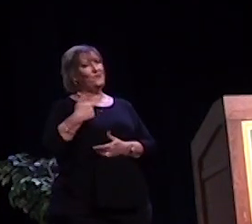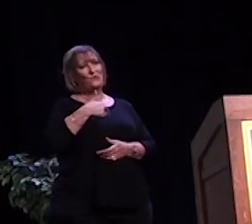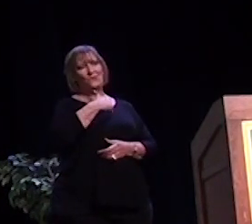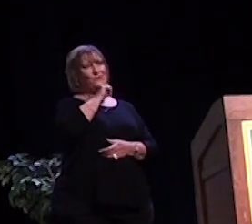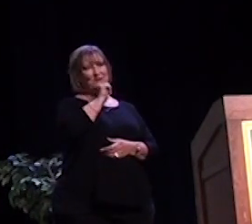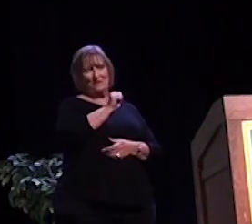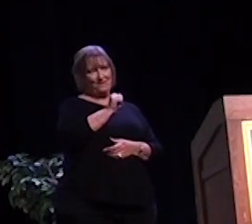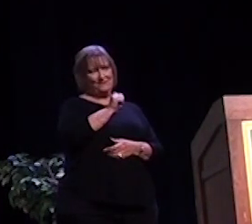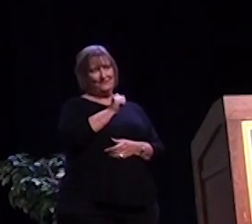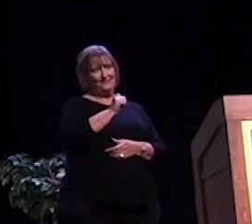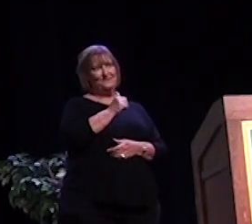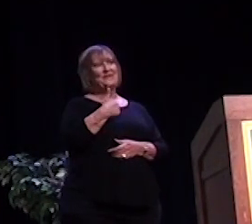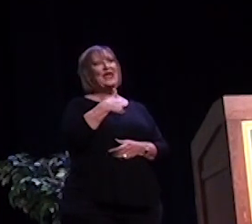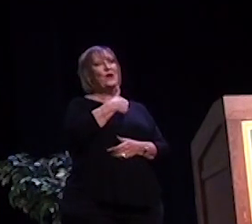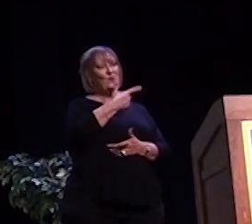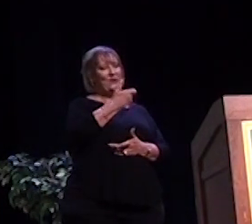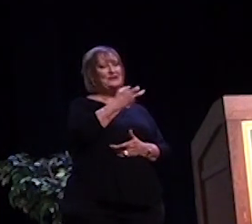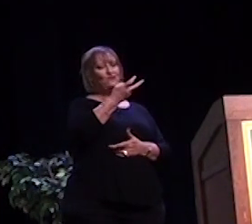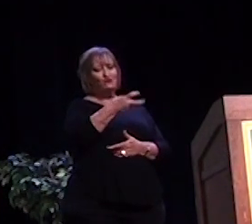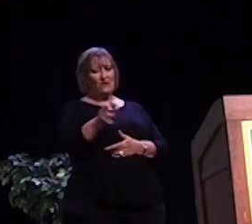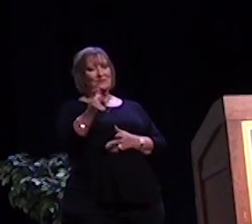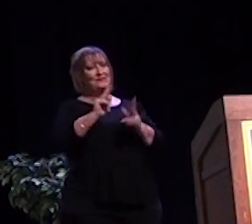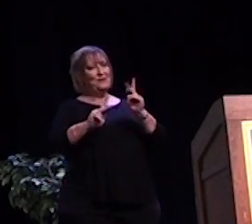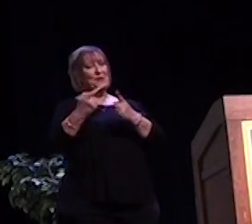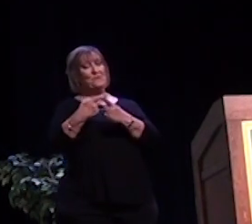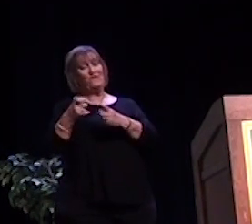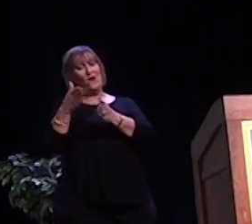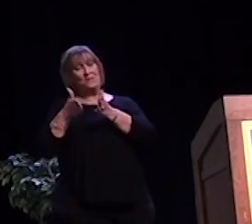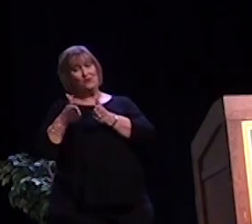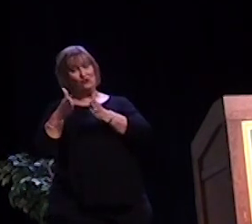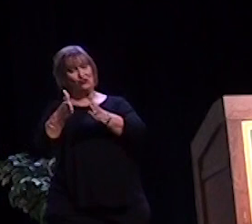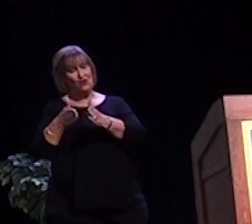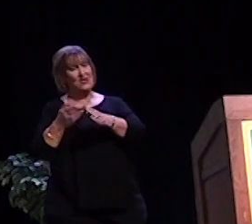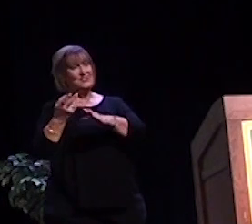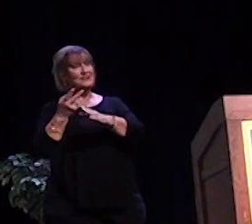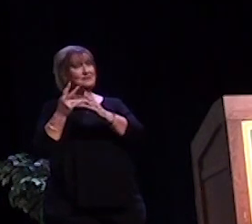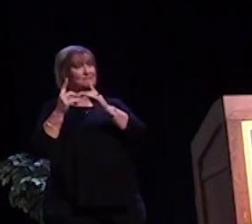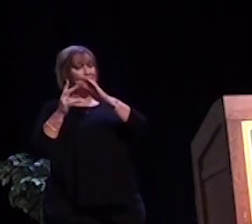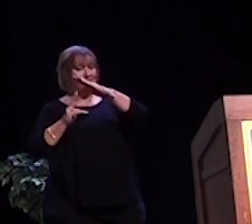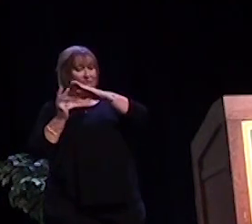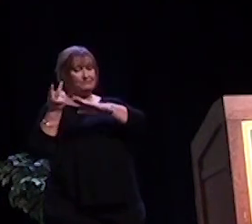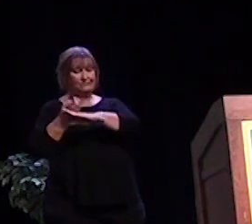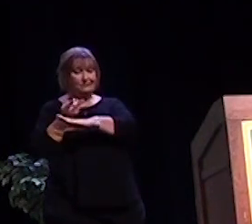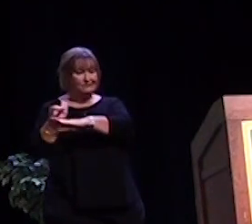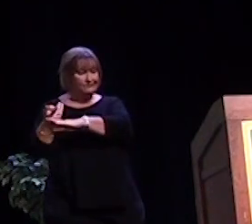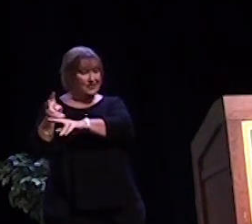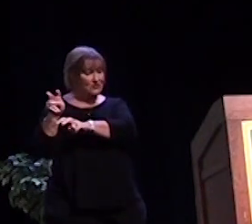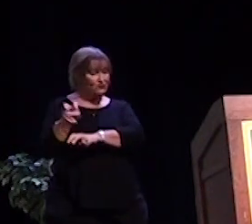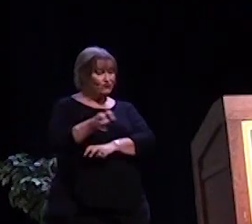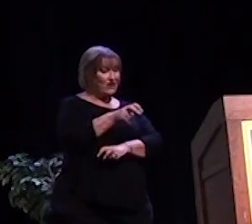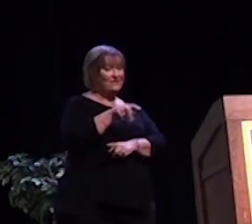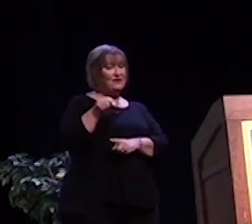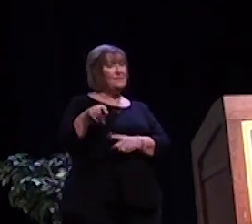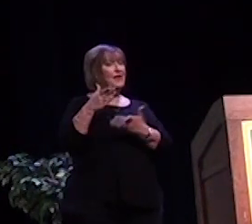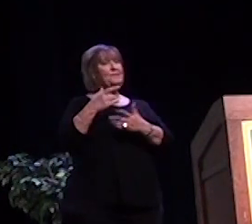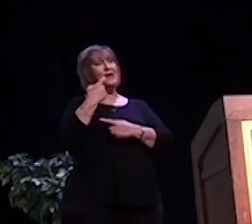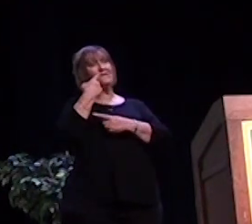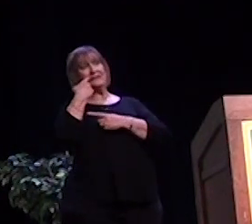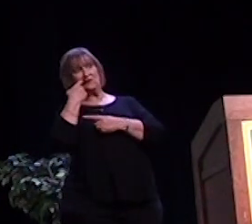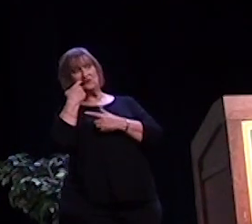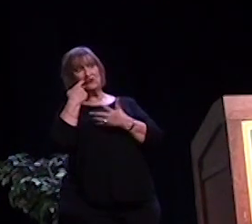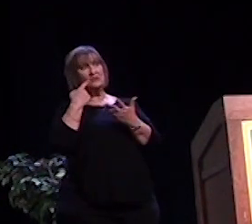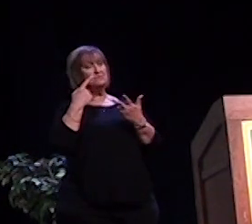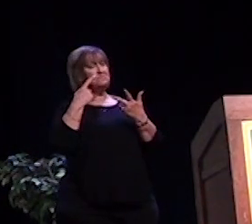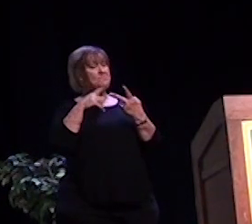for individuals that are transitioning off the street. Individuals are suffering from mental health addiction, or outside from addiction services.